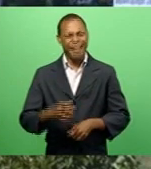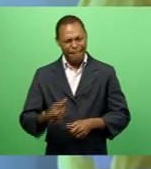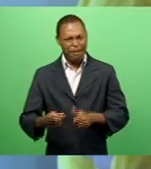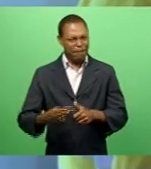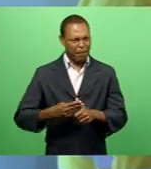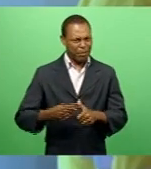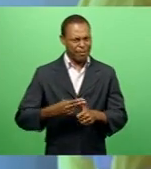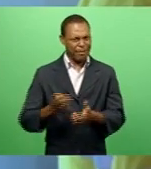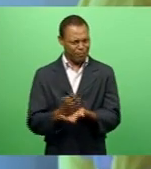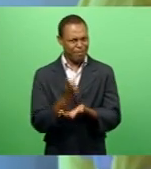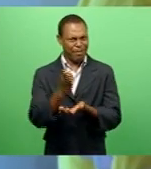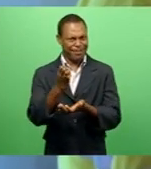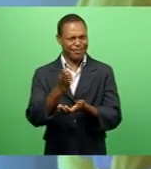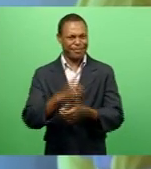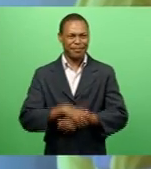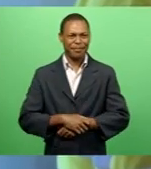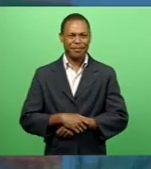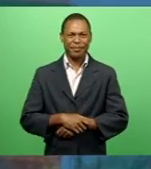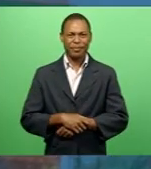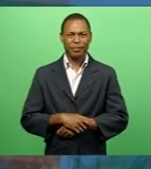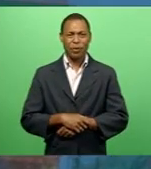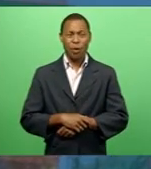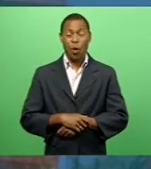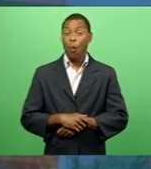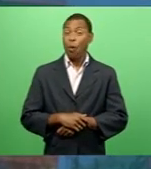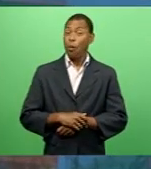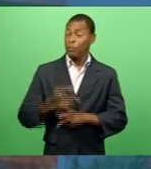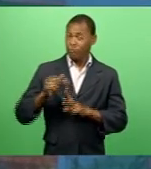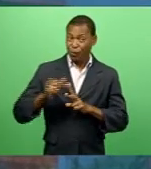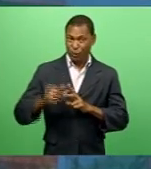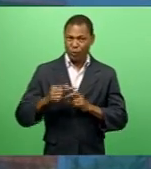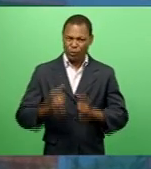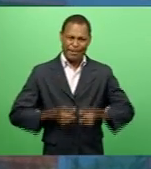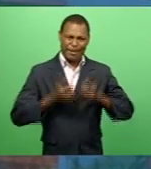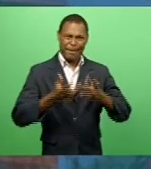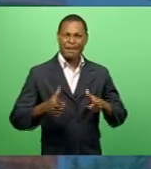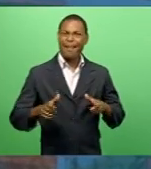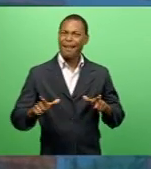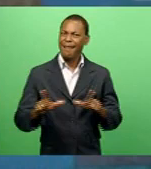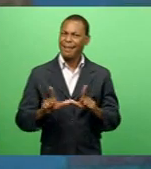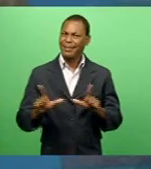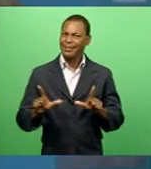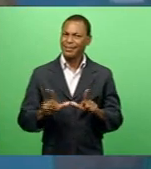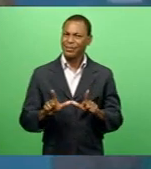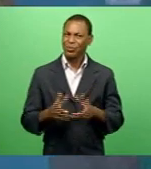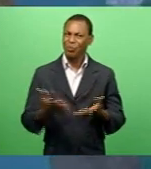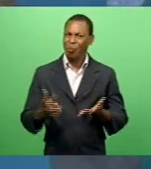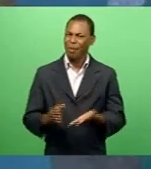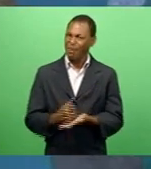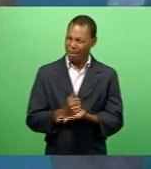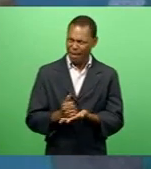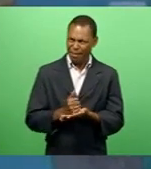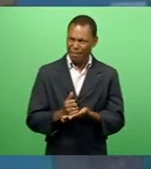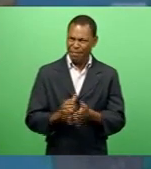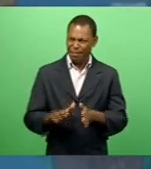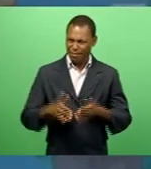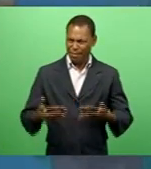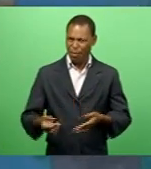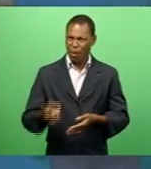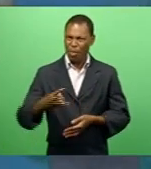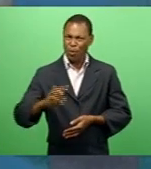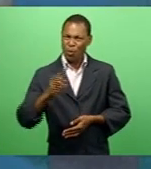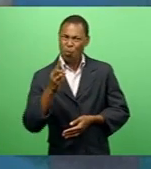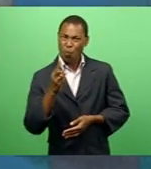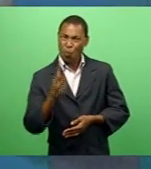conditions. Mohammed adds they have issued 8 mining licenses, which are currently active, and 31 mineral special